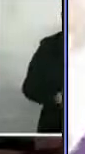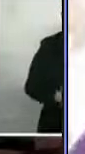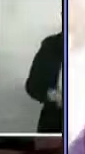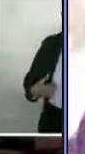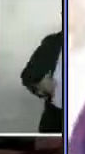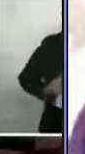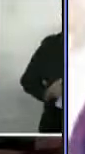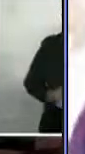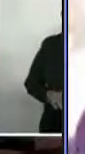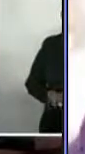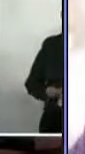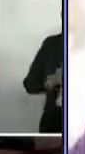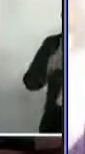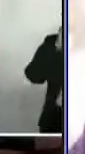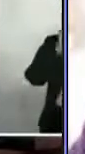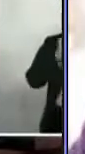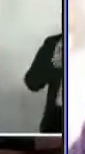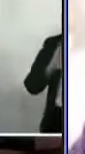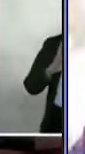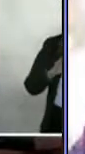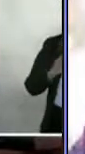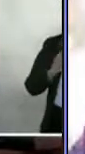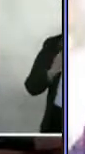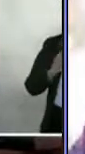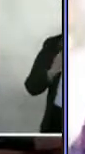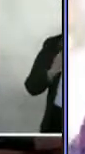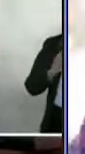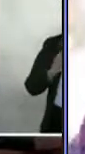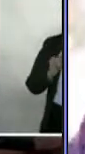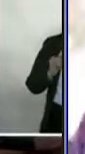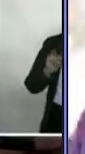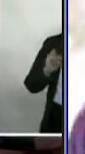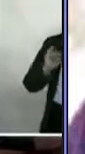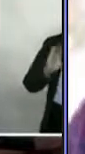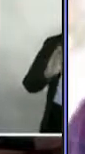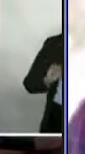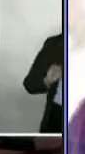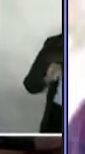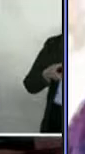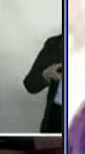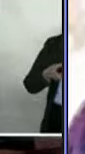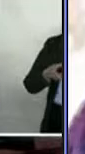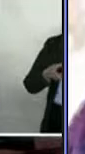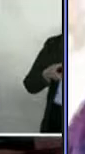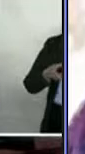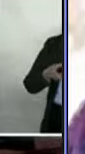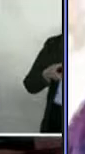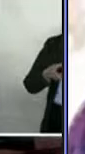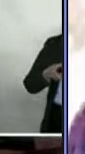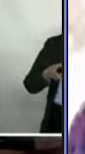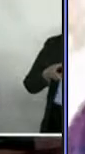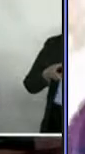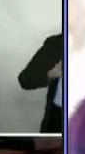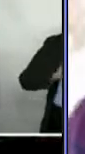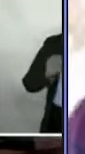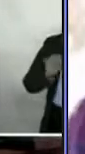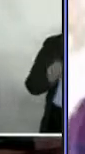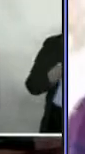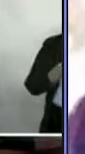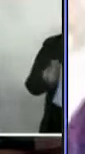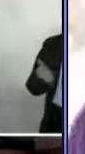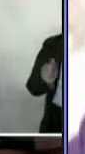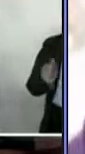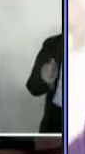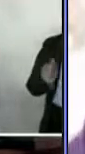But honorable members, this still presents this honorable house with a moral hazard if we do not resolve on stringent, timeous, consequent